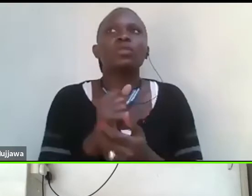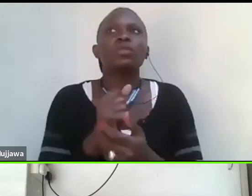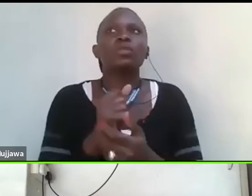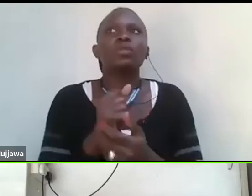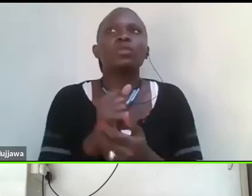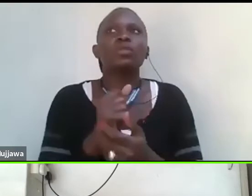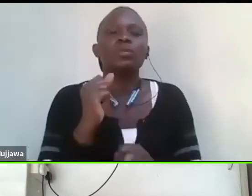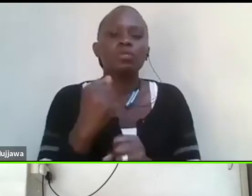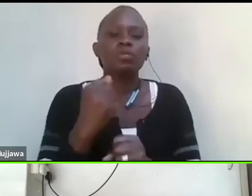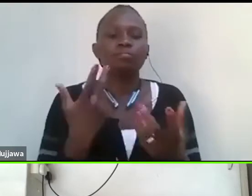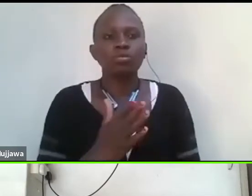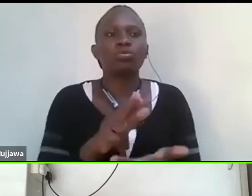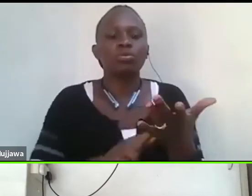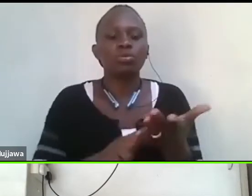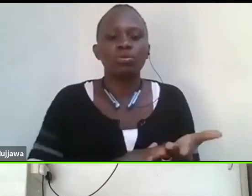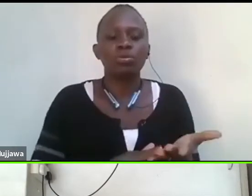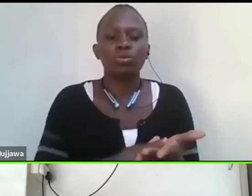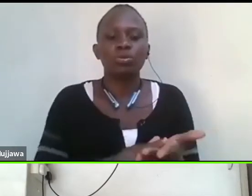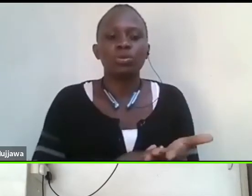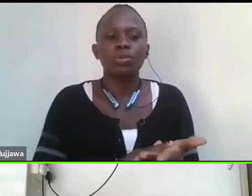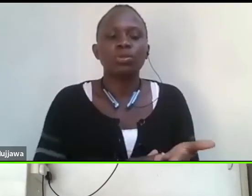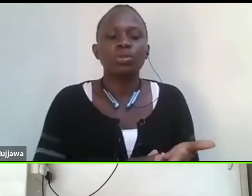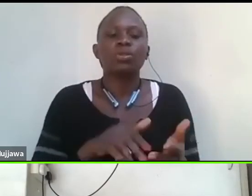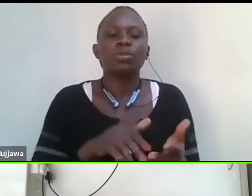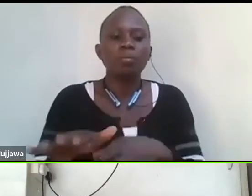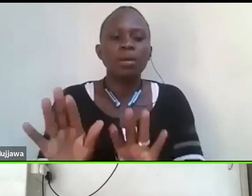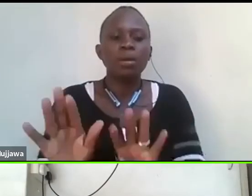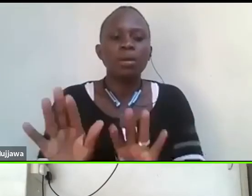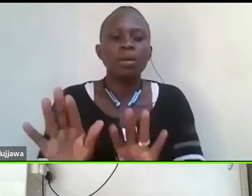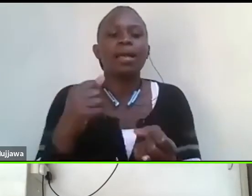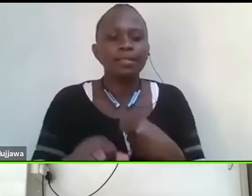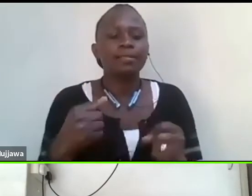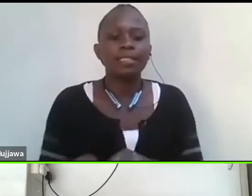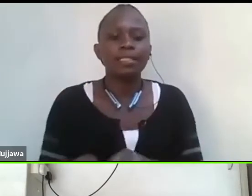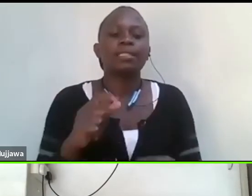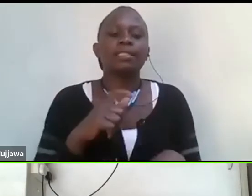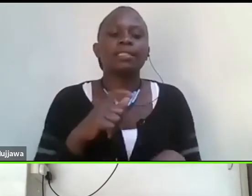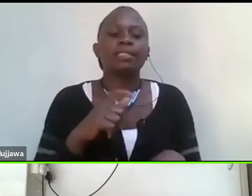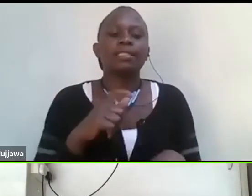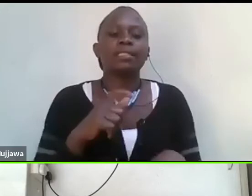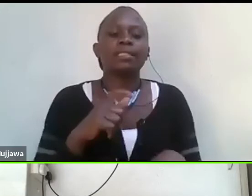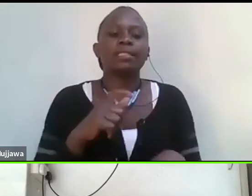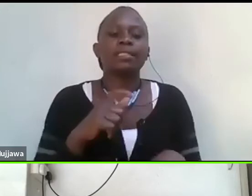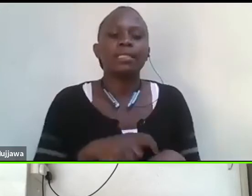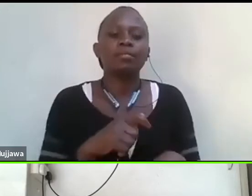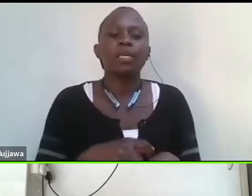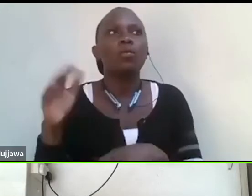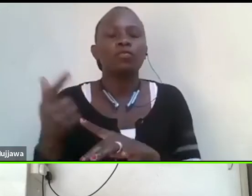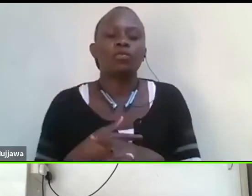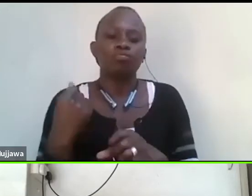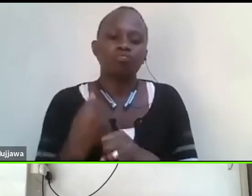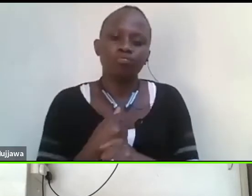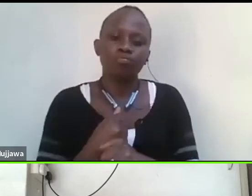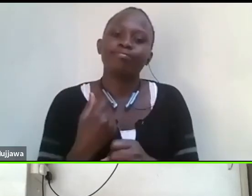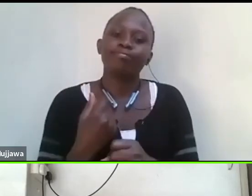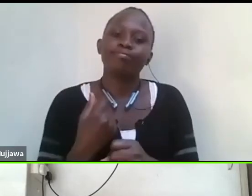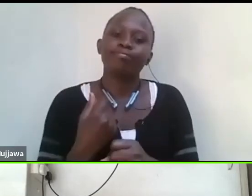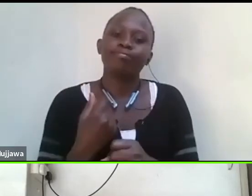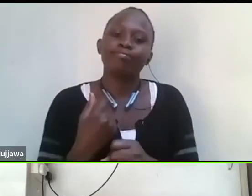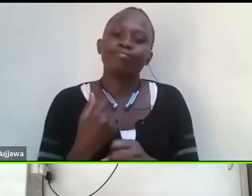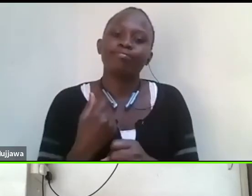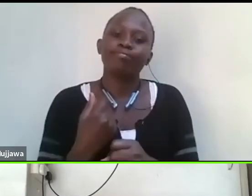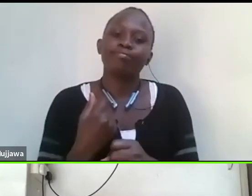optimize their activities while they are offsite and remain productive. Then costs in